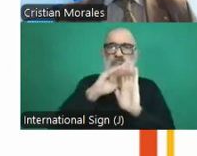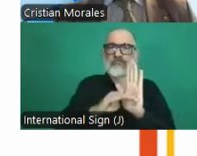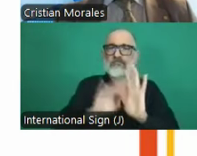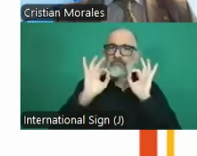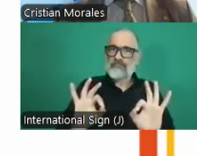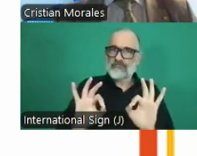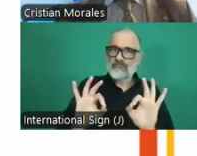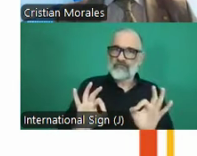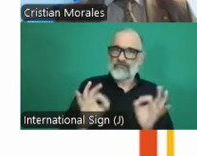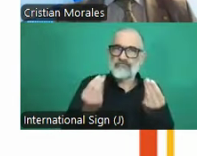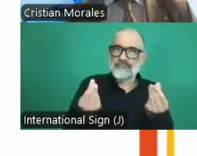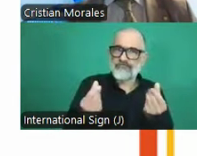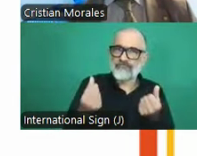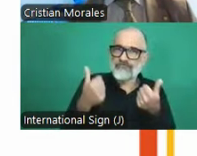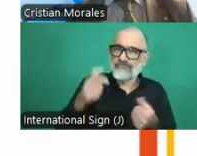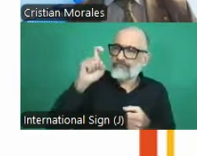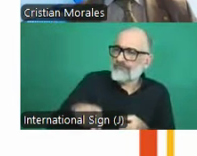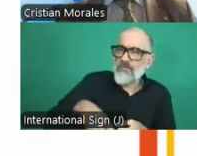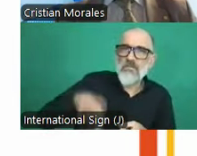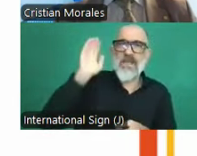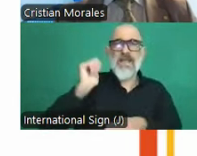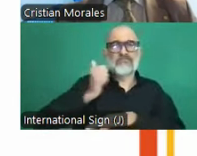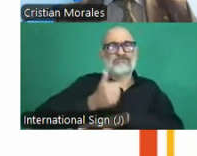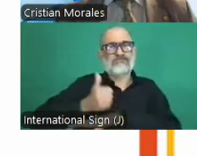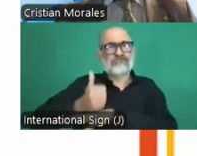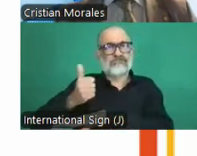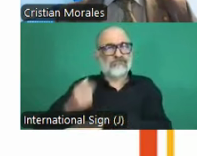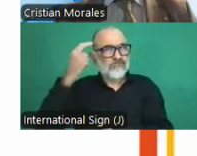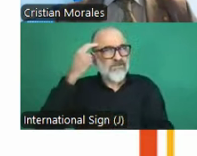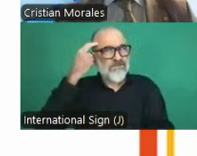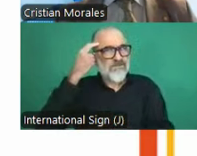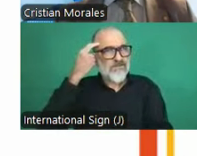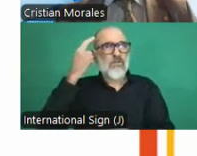The pensando cómo la need of atención primaria tiene being able to see sentido a how nivel primary subnacional assistance makes en